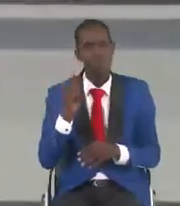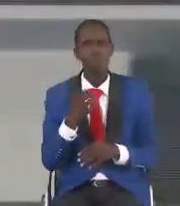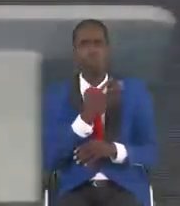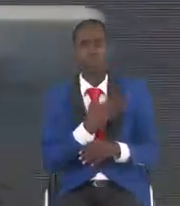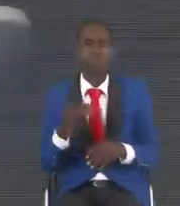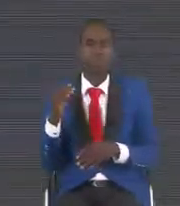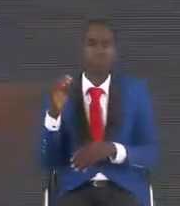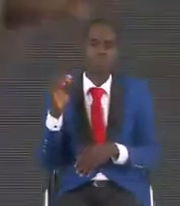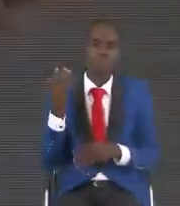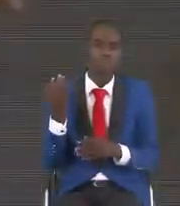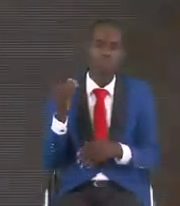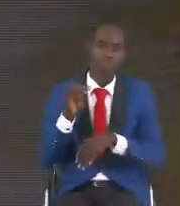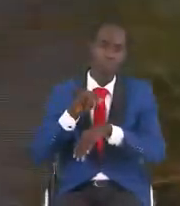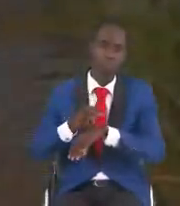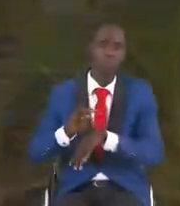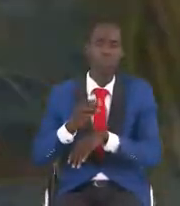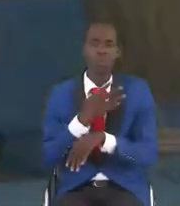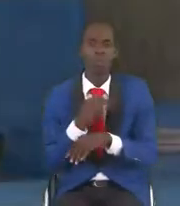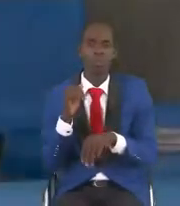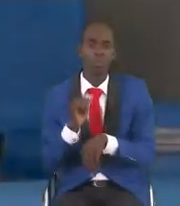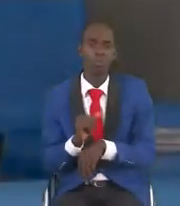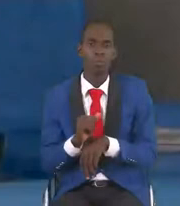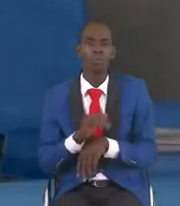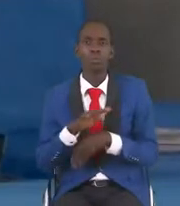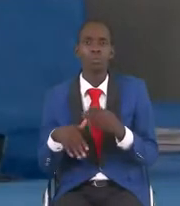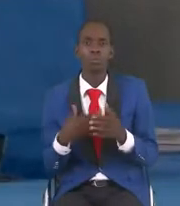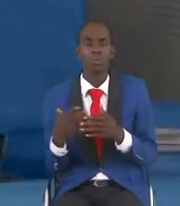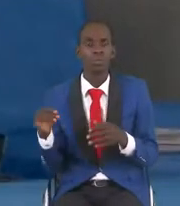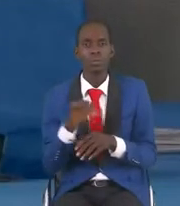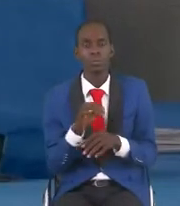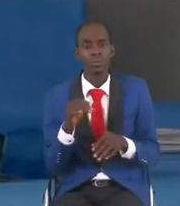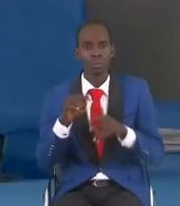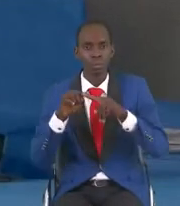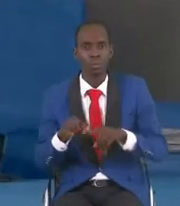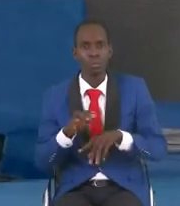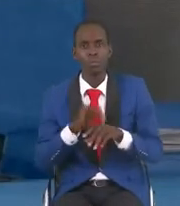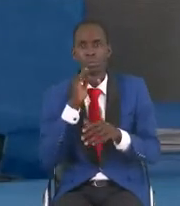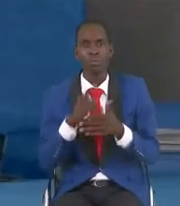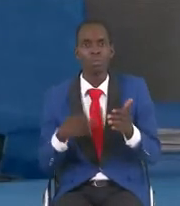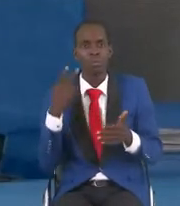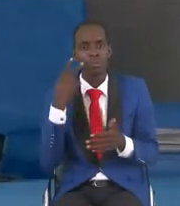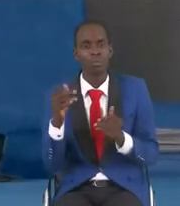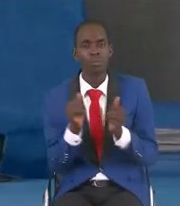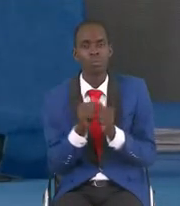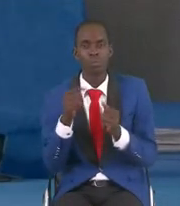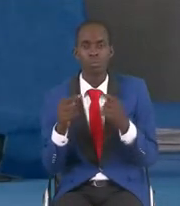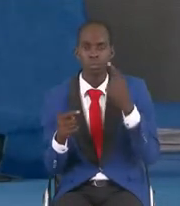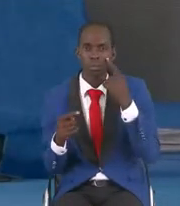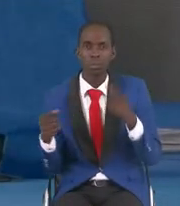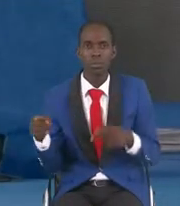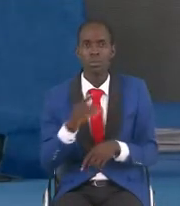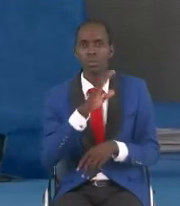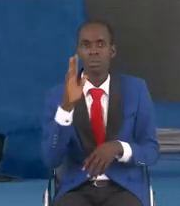and their work all depends on what they see with their natural eyes. They never use